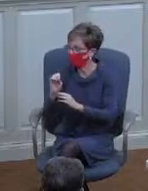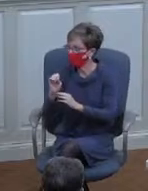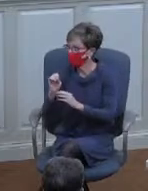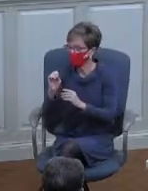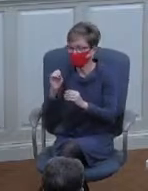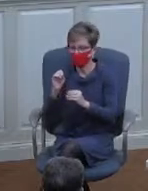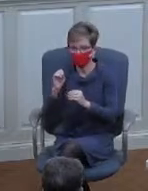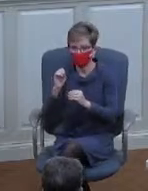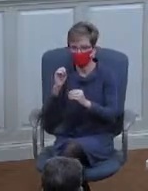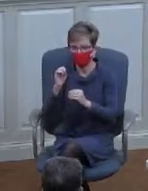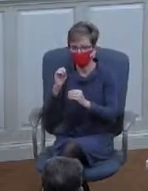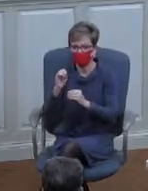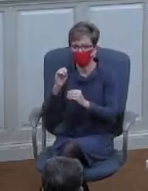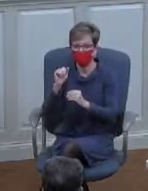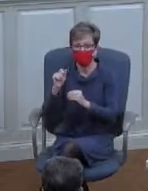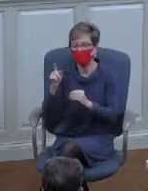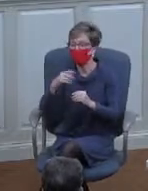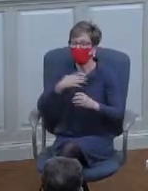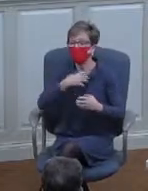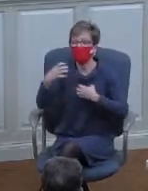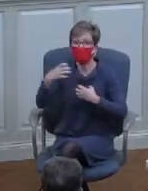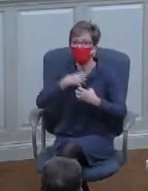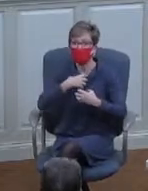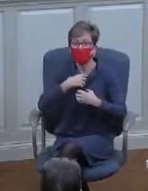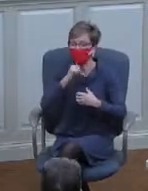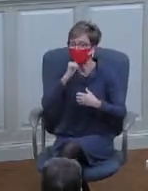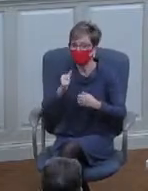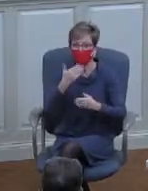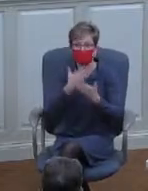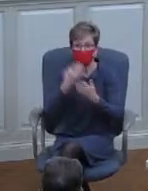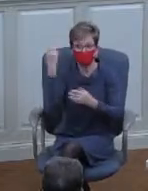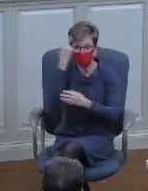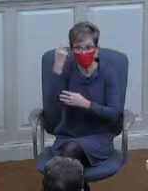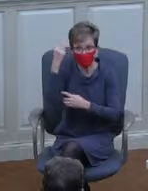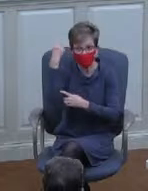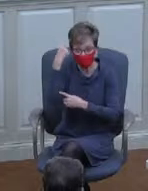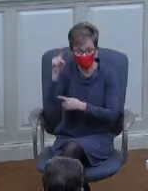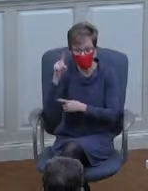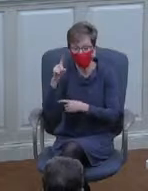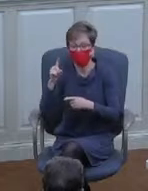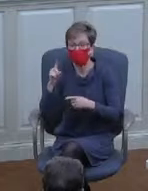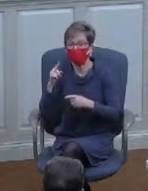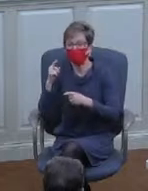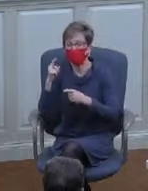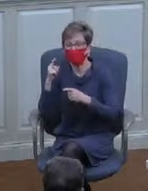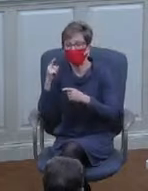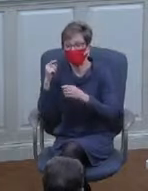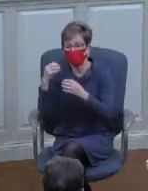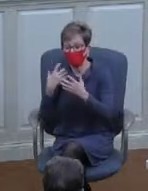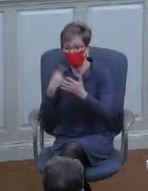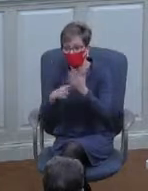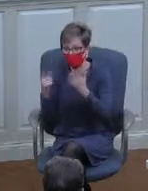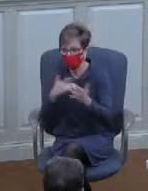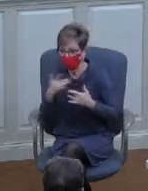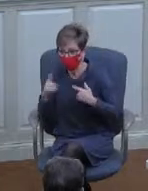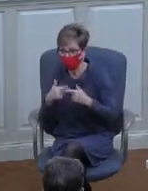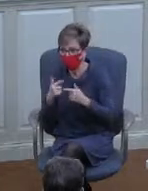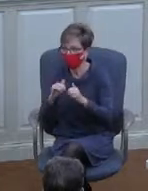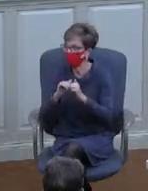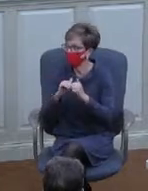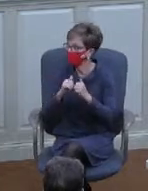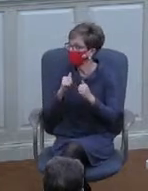reason. Free speech has its cost when the loudest and most extreme dominate our